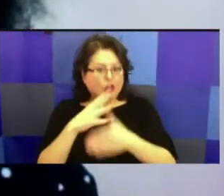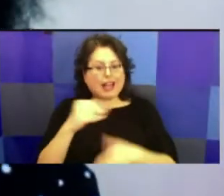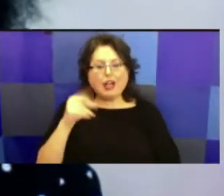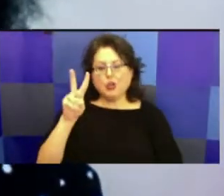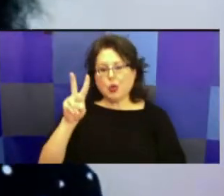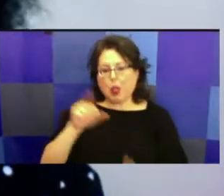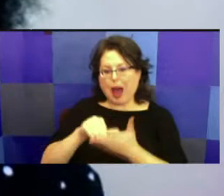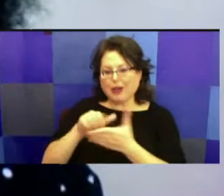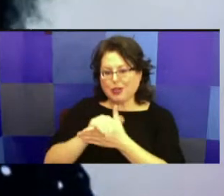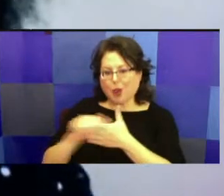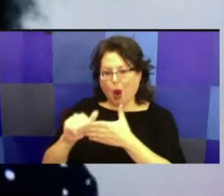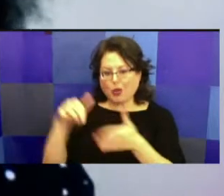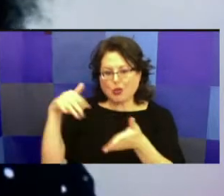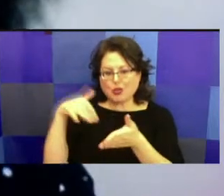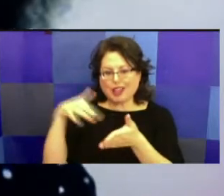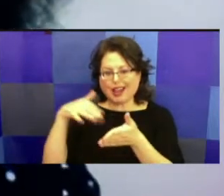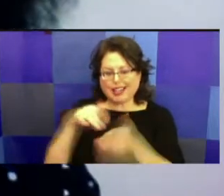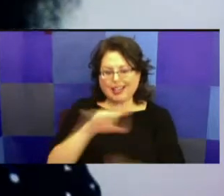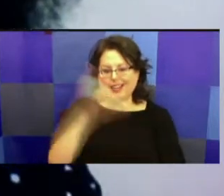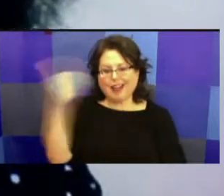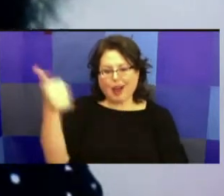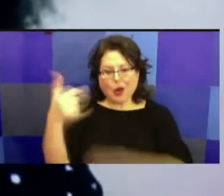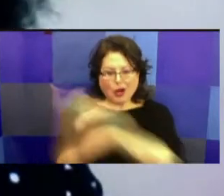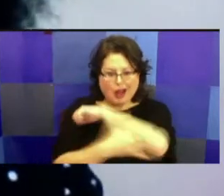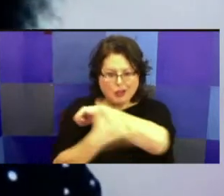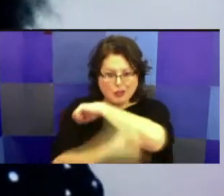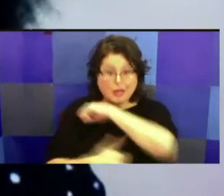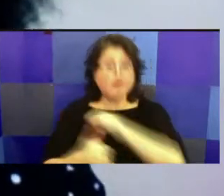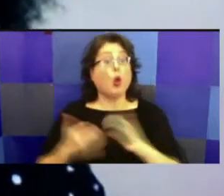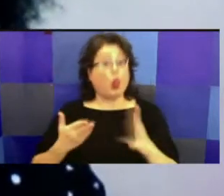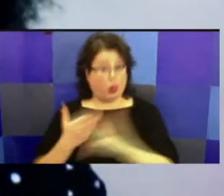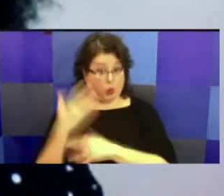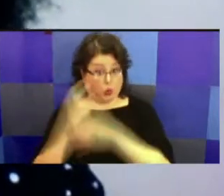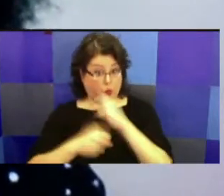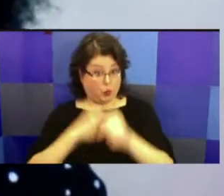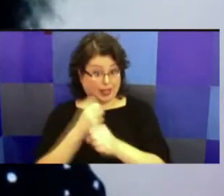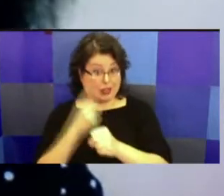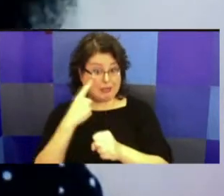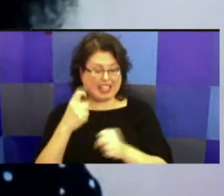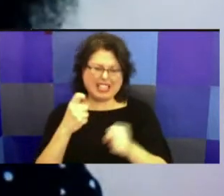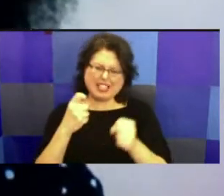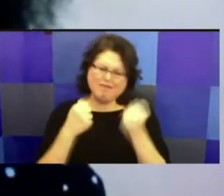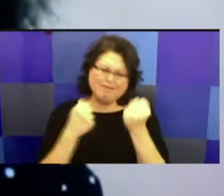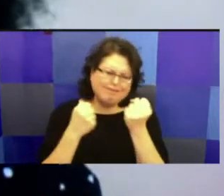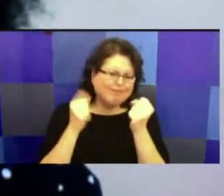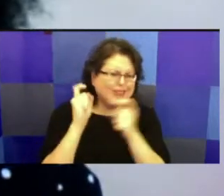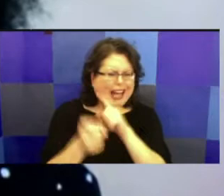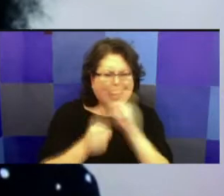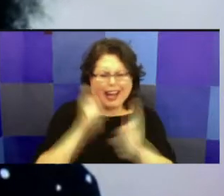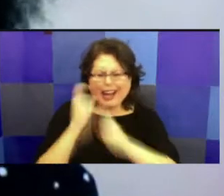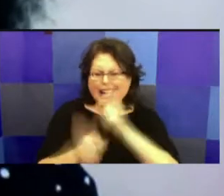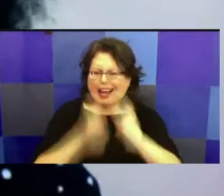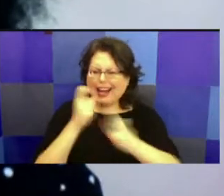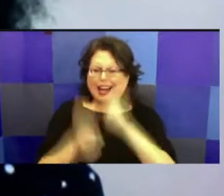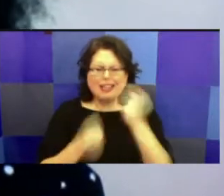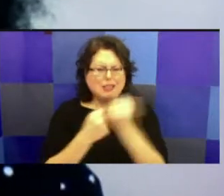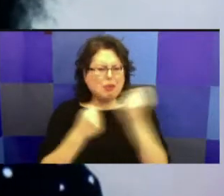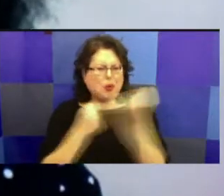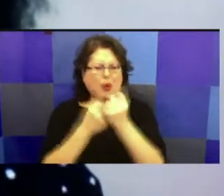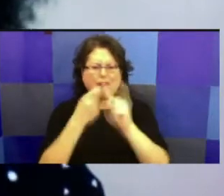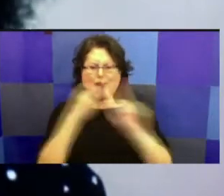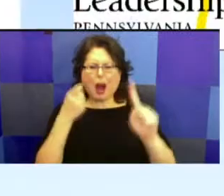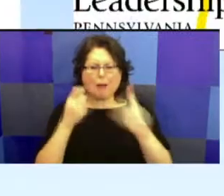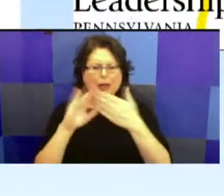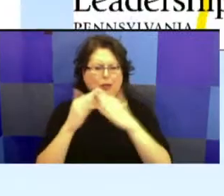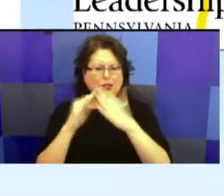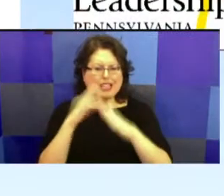abroad. Also, over the years, because of generous support of our community, as well as grant funding, we have